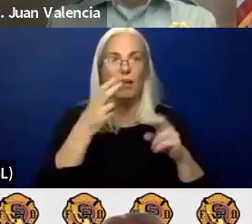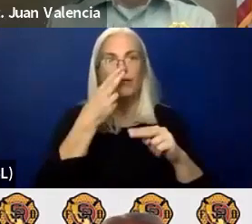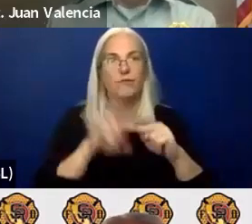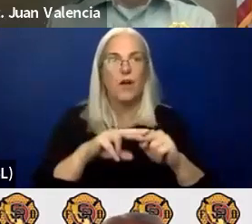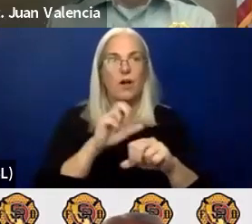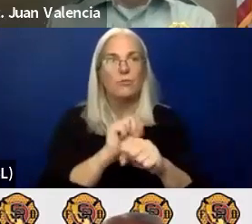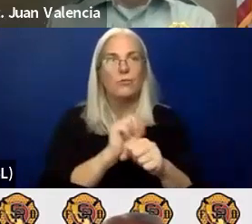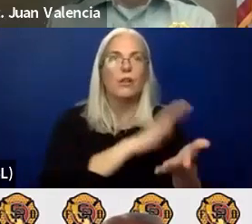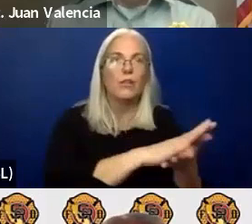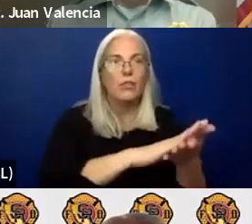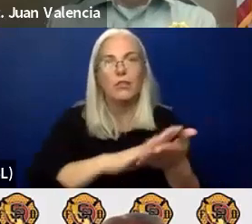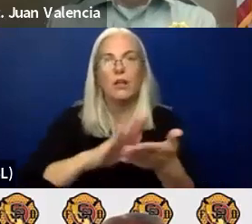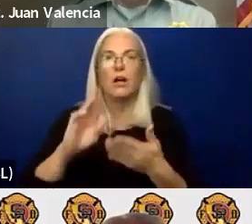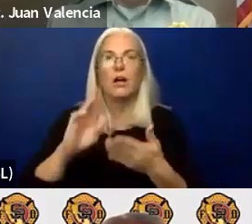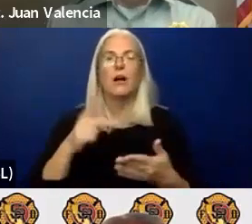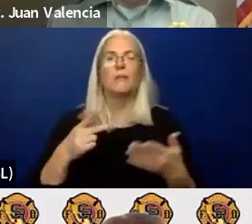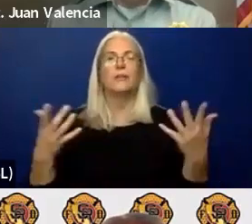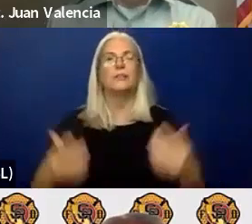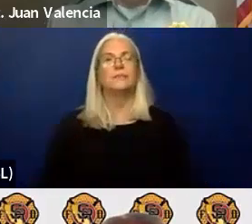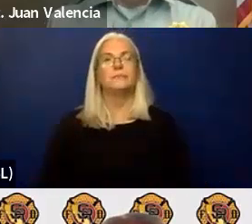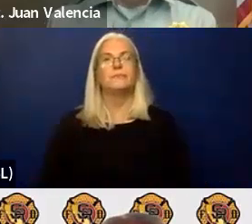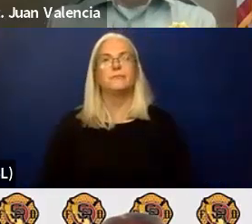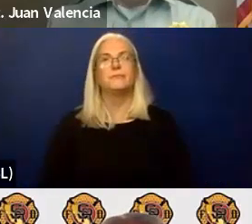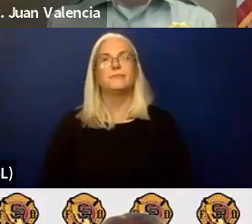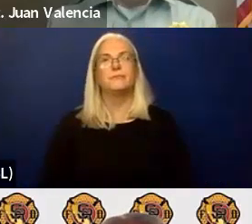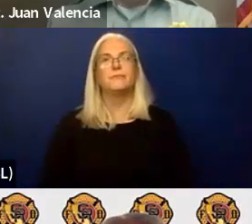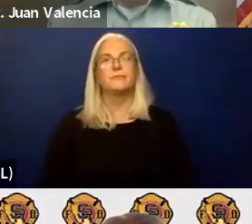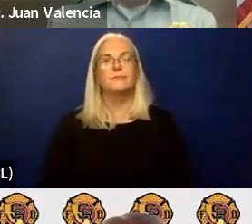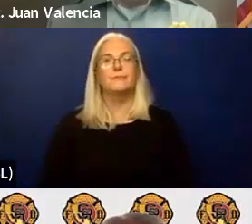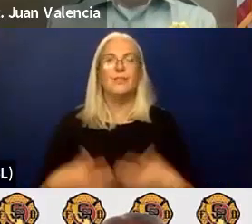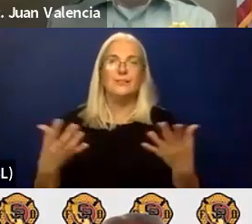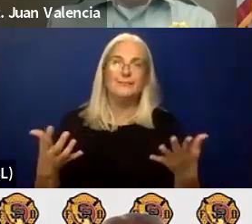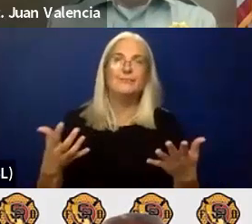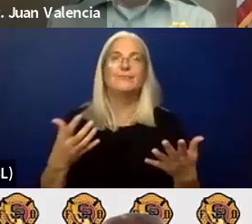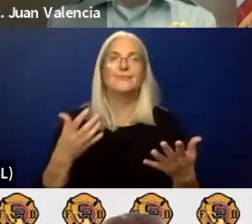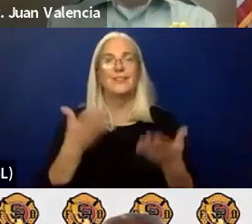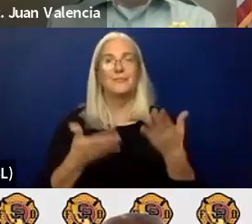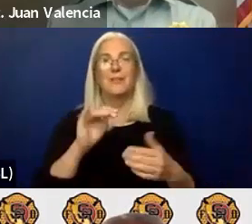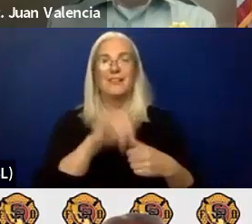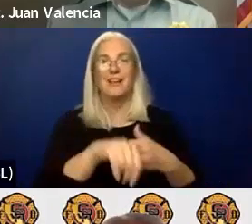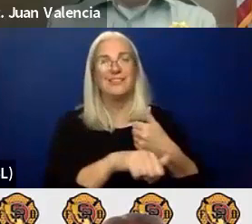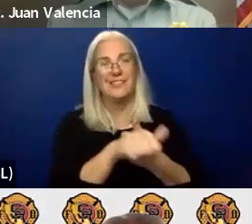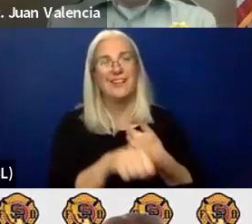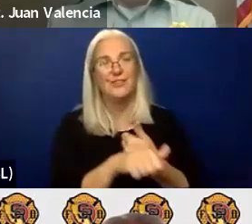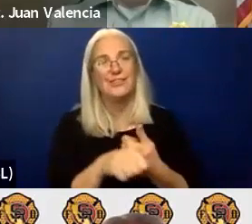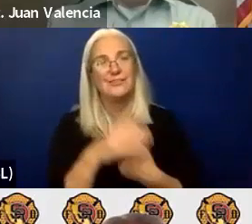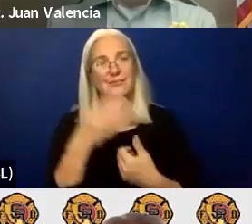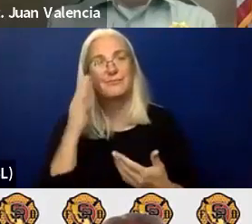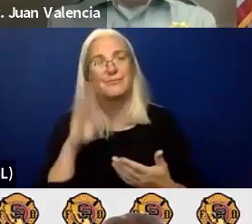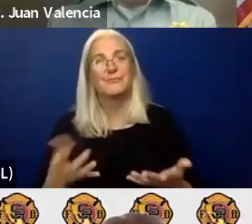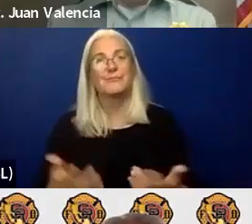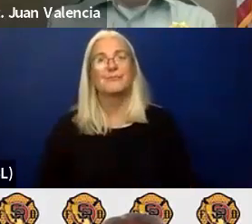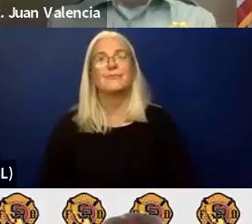So indeed, that it probably will be hazardous jobs in the future. But for more information,